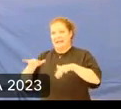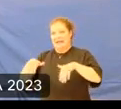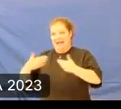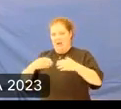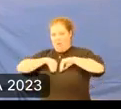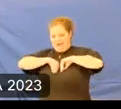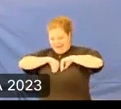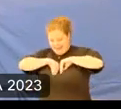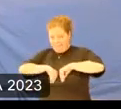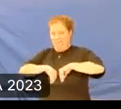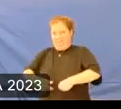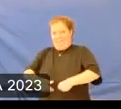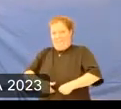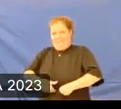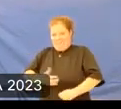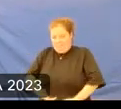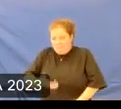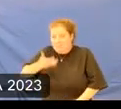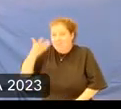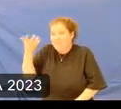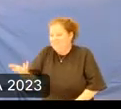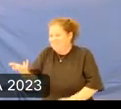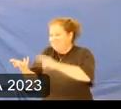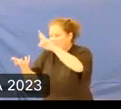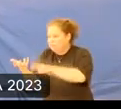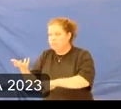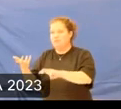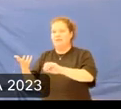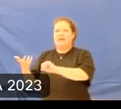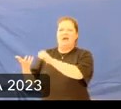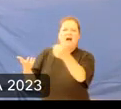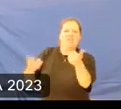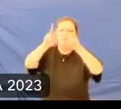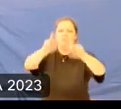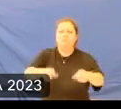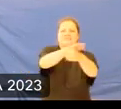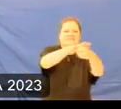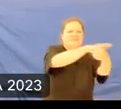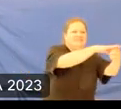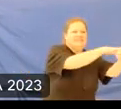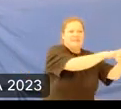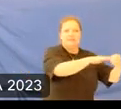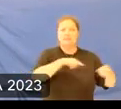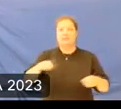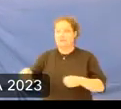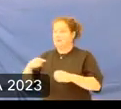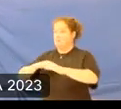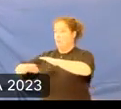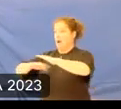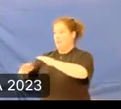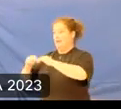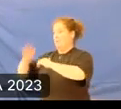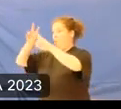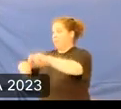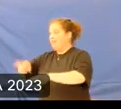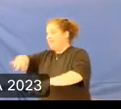fields. I've had some dealings with behavioral geneticists, and they desperately need to know what we